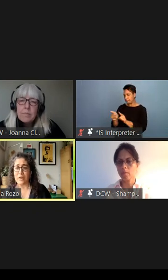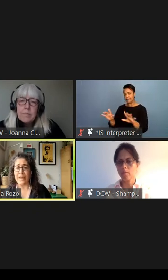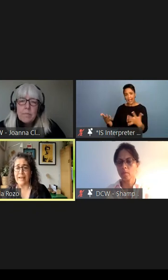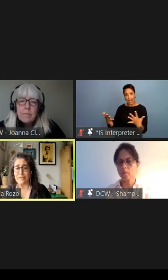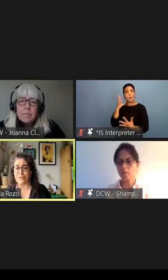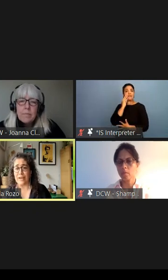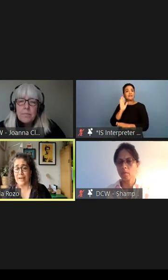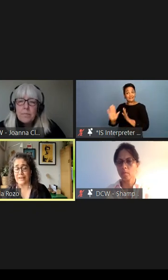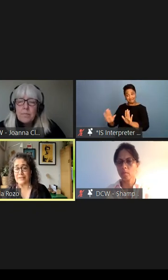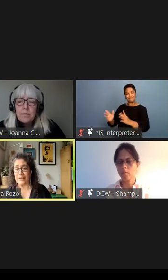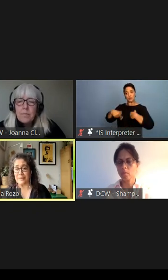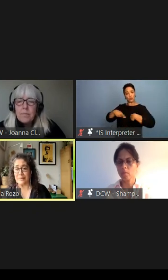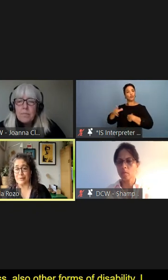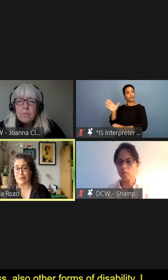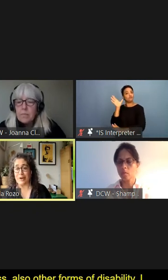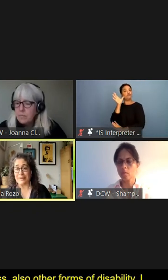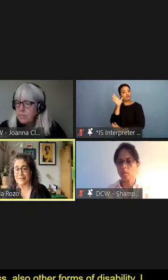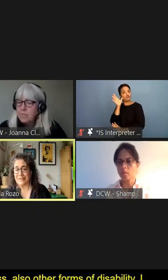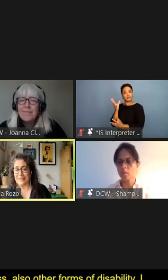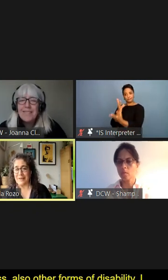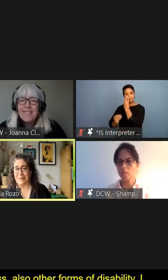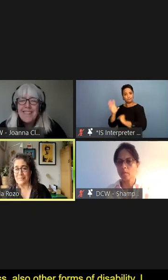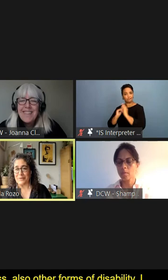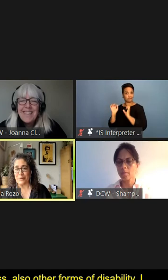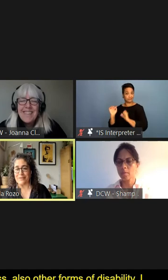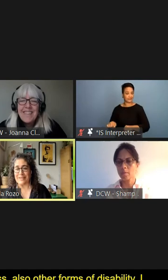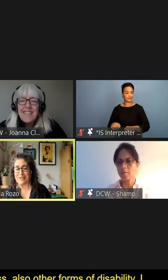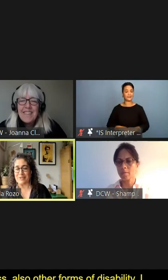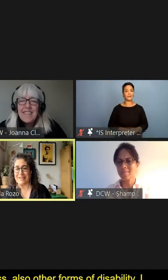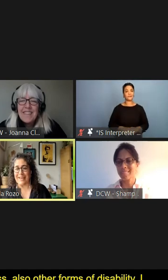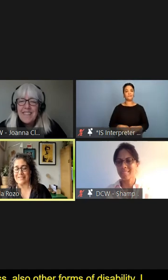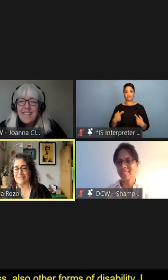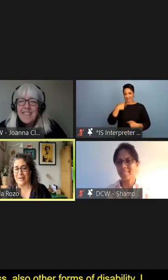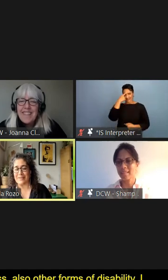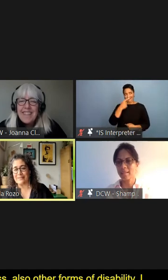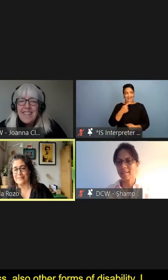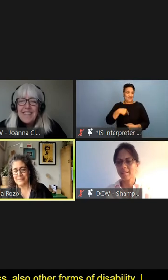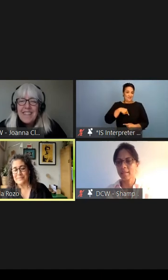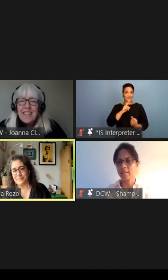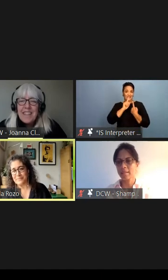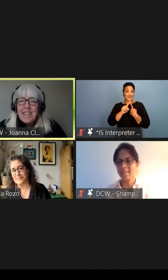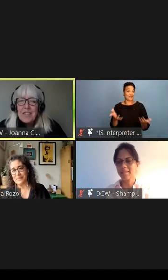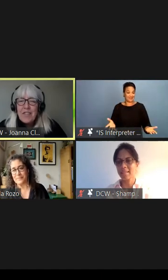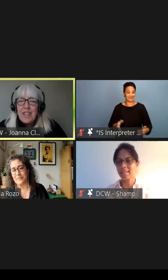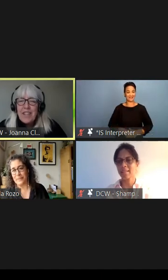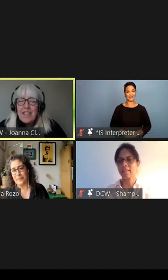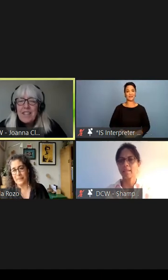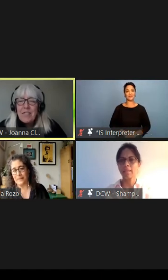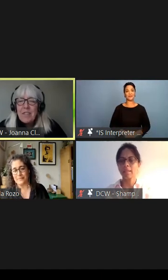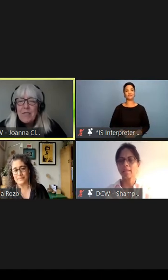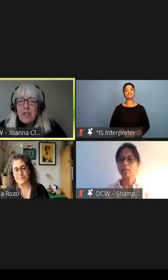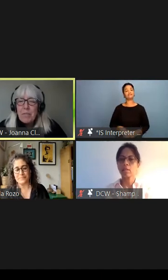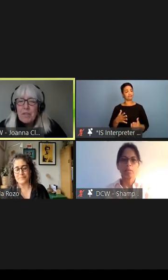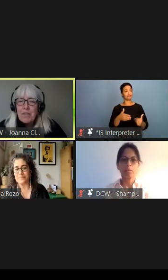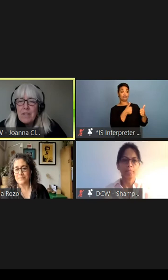I hope that answers, at least to start new conversations, I guess, around this. That's great, thanks. I don't know